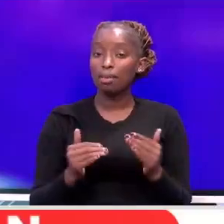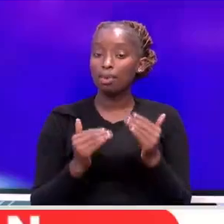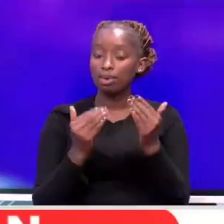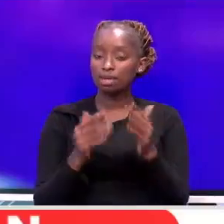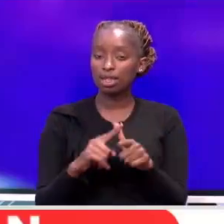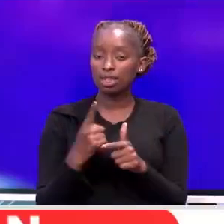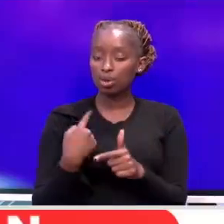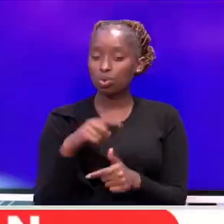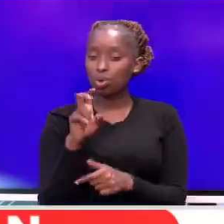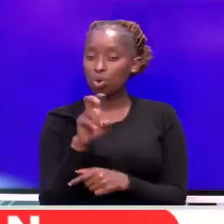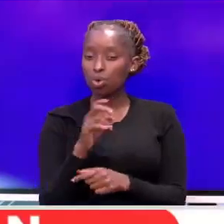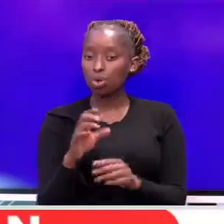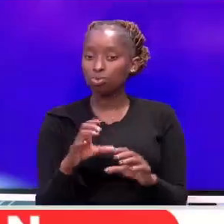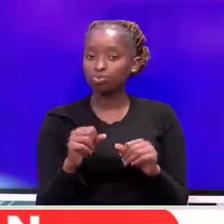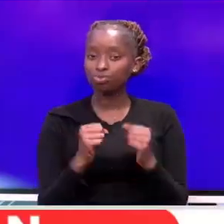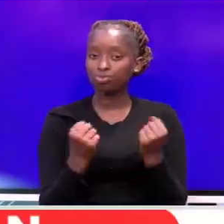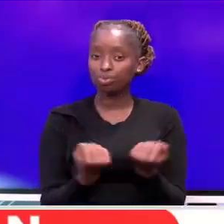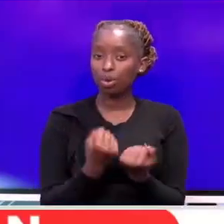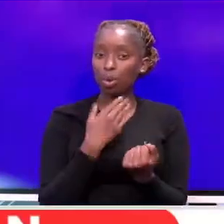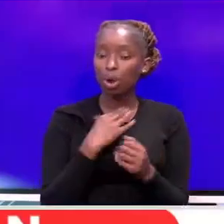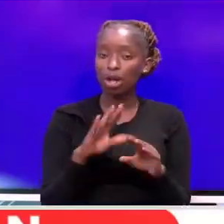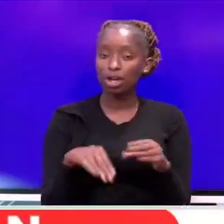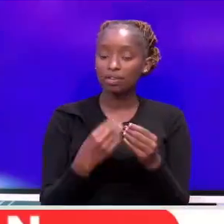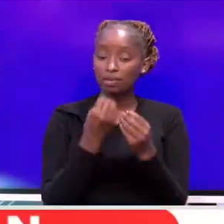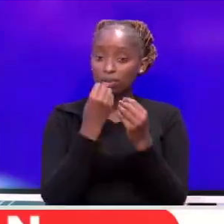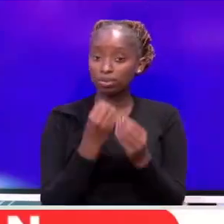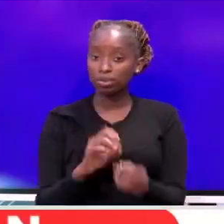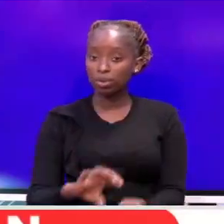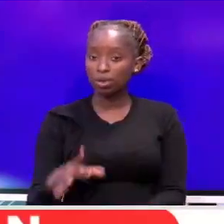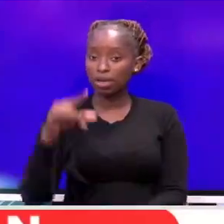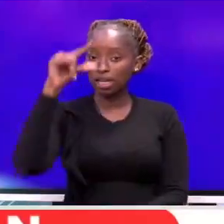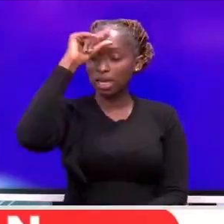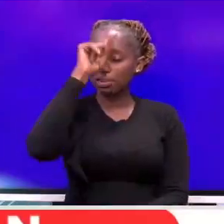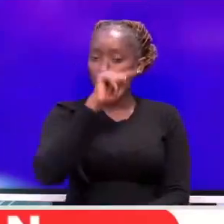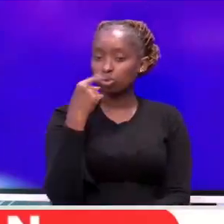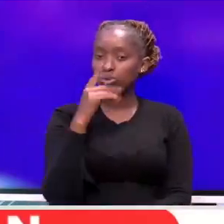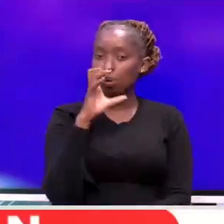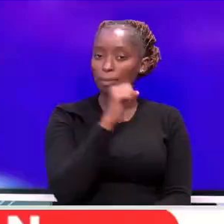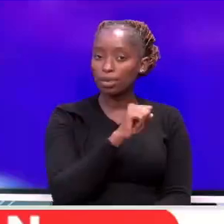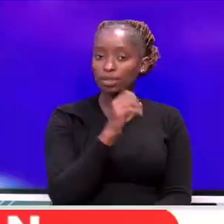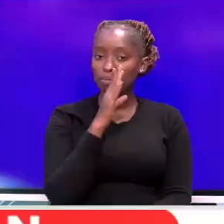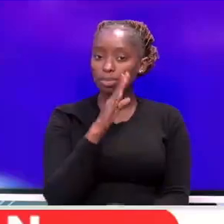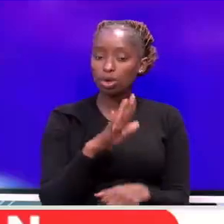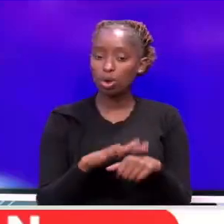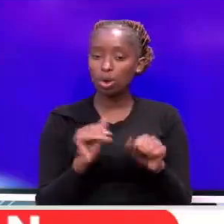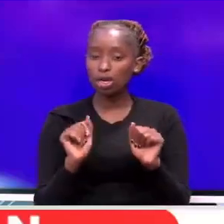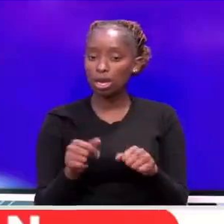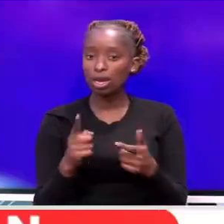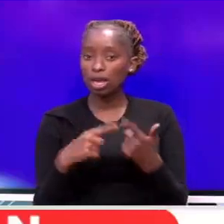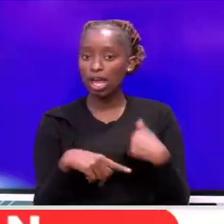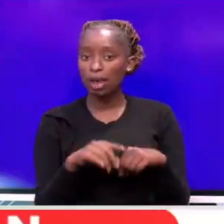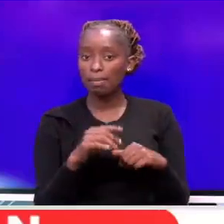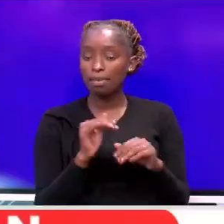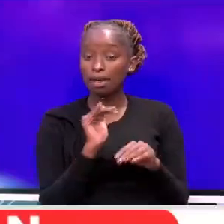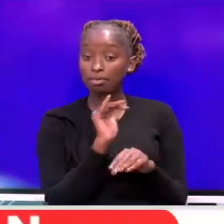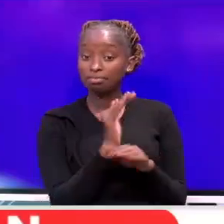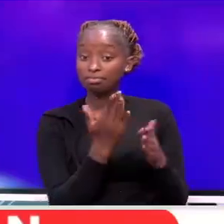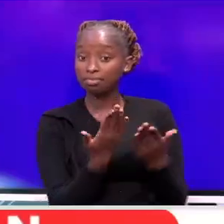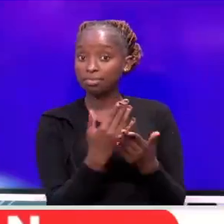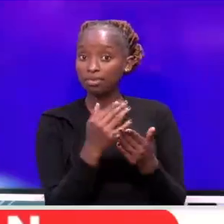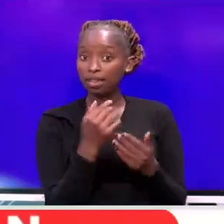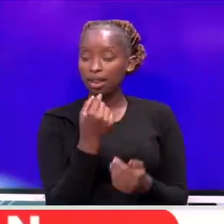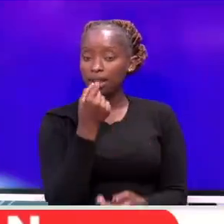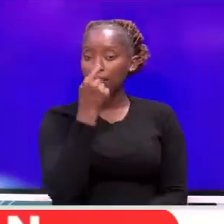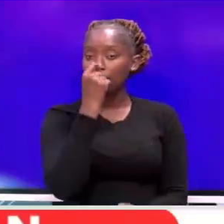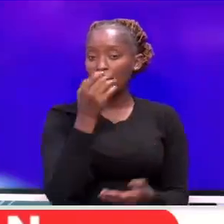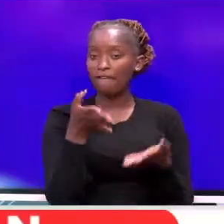We want to disseminate information to the county governments so that those who miss vaccines are recalled and told that the vaccines are now available so that they